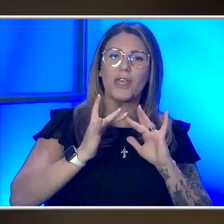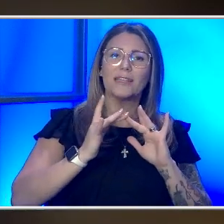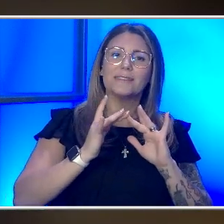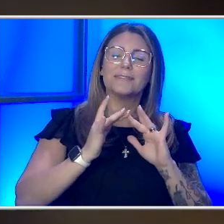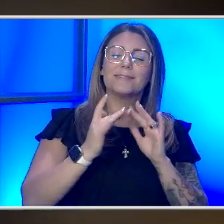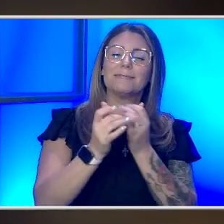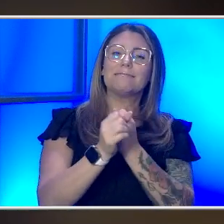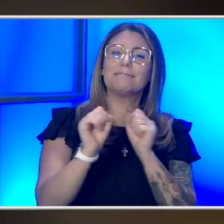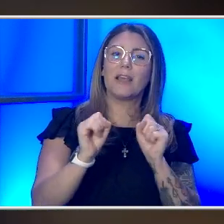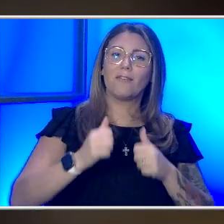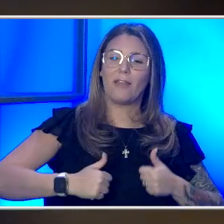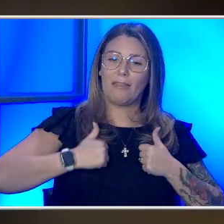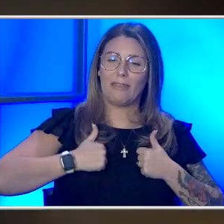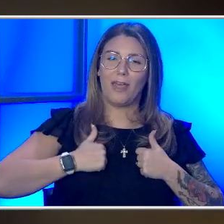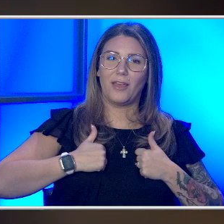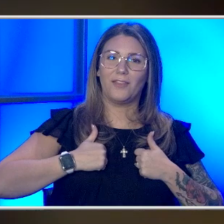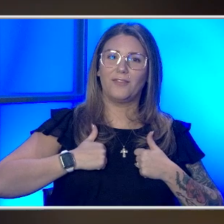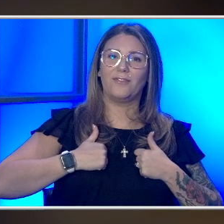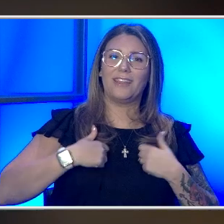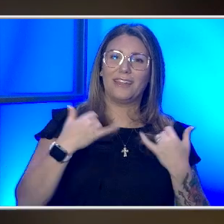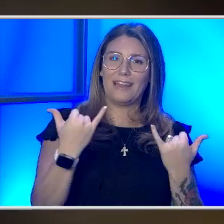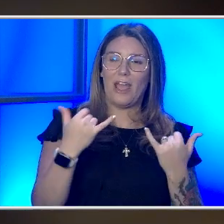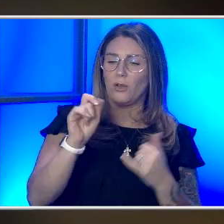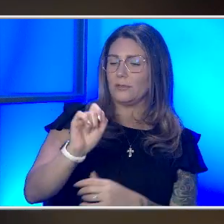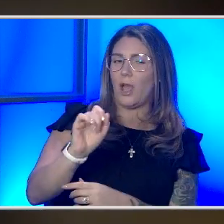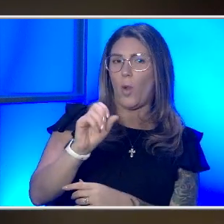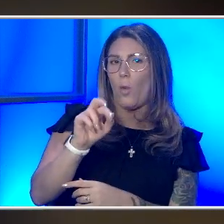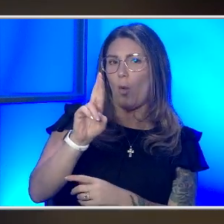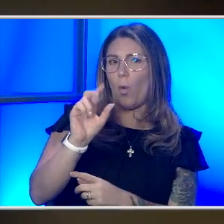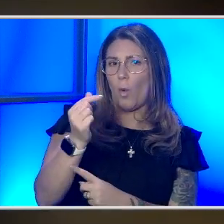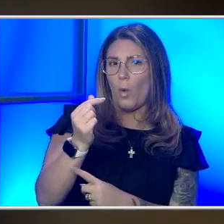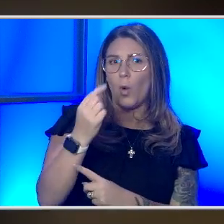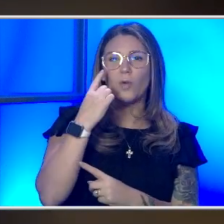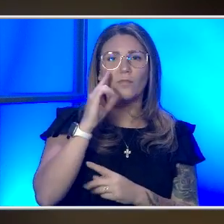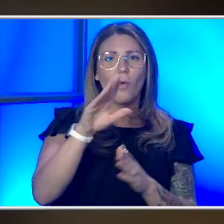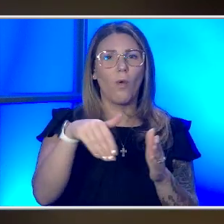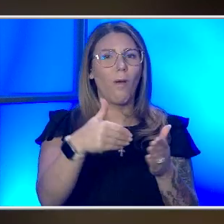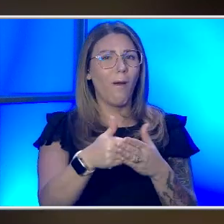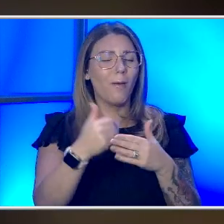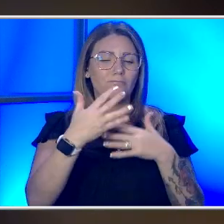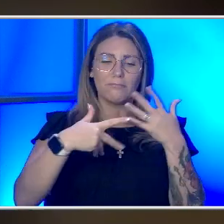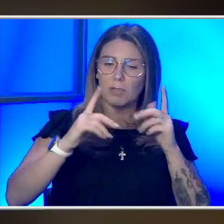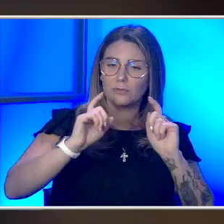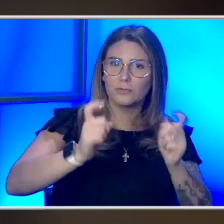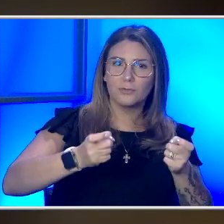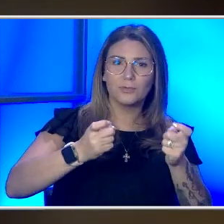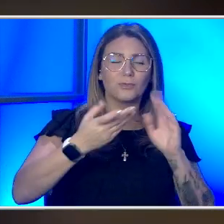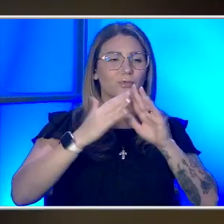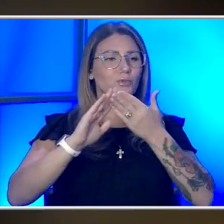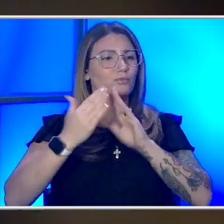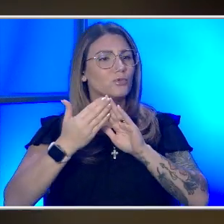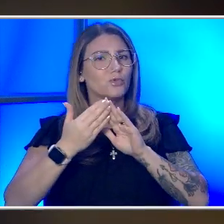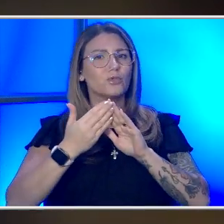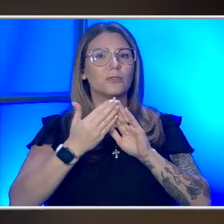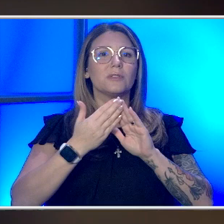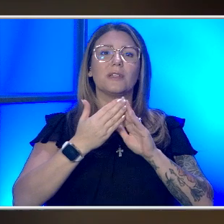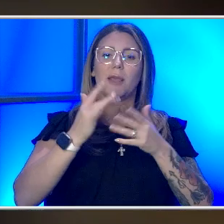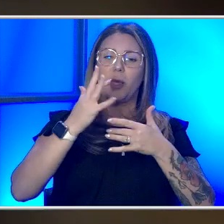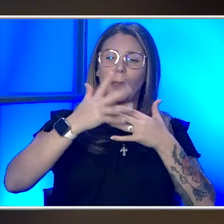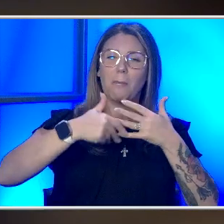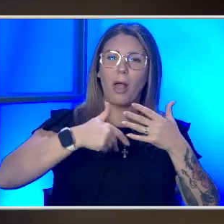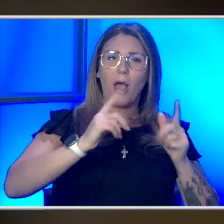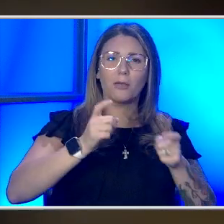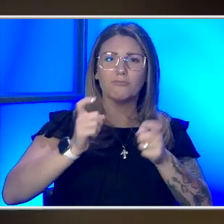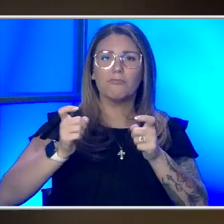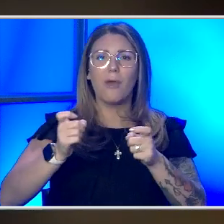You can find all of our locations for blood donation, including community blood drives throughout the metro and 7 neighborhood donor